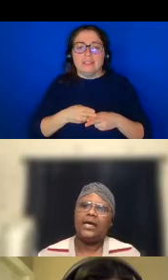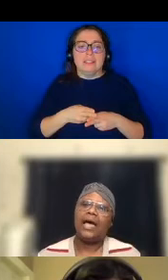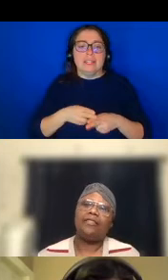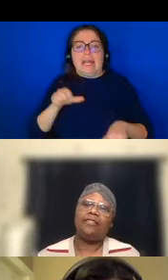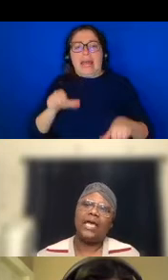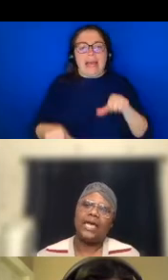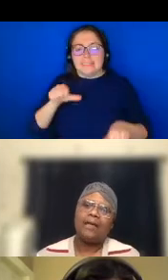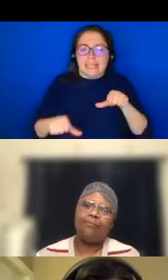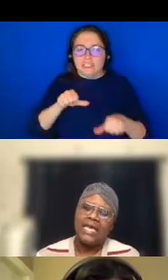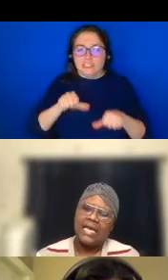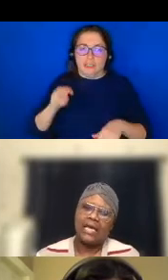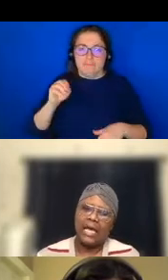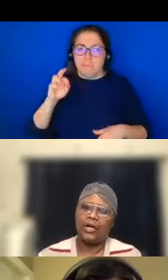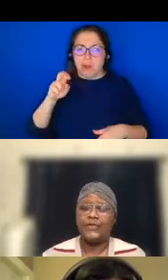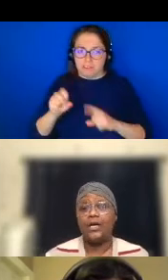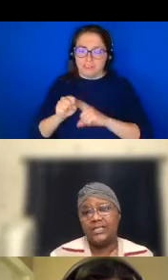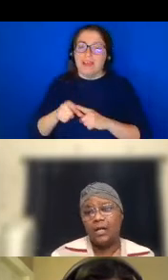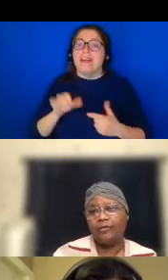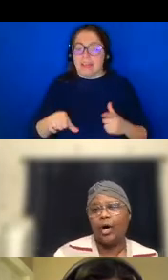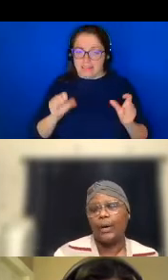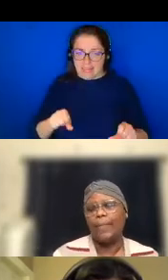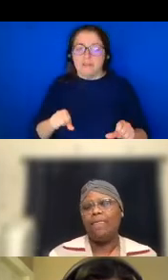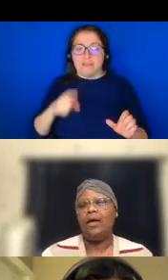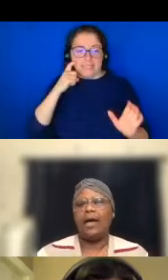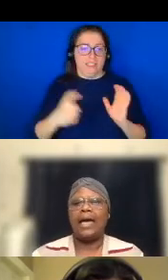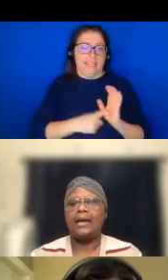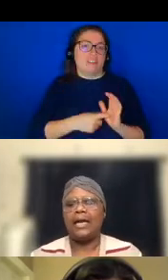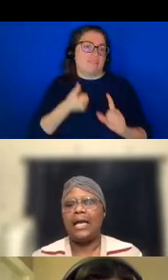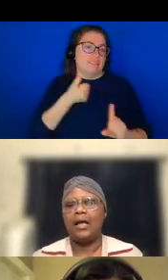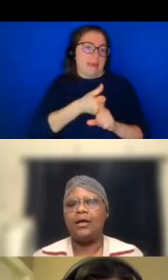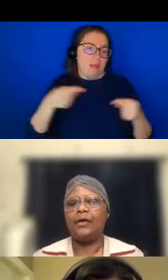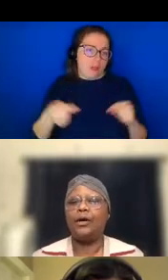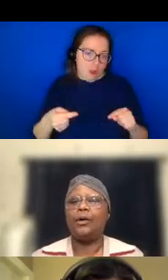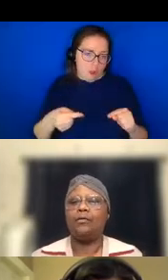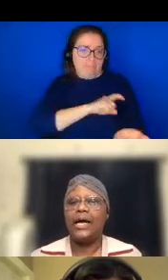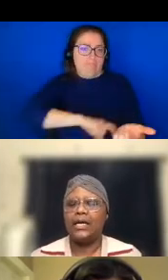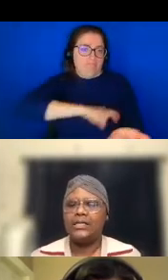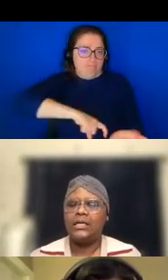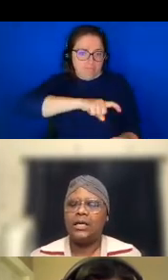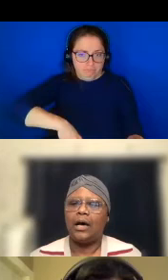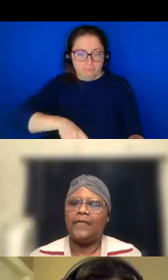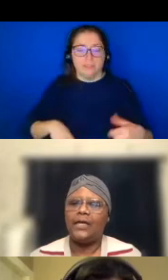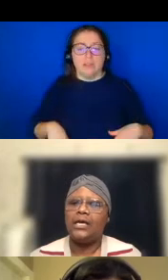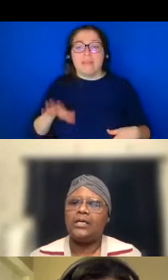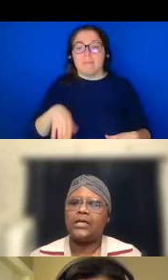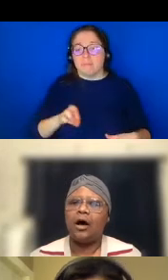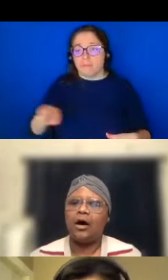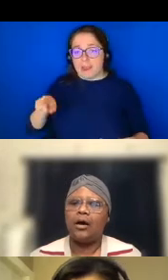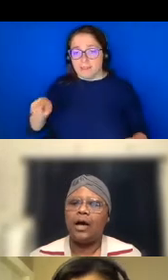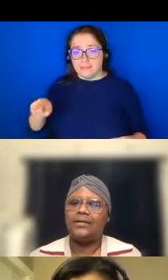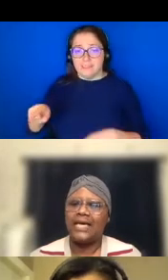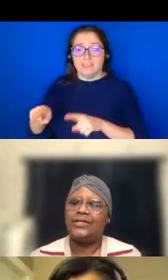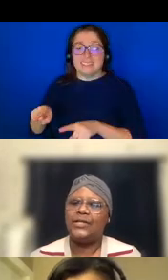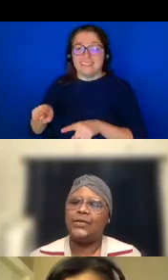marks, and they can be indicators of self-harm. And in the lower right, these